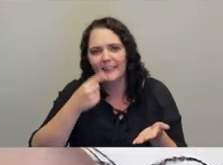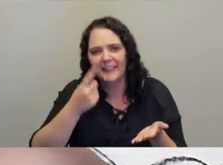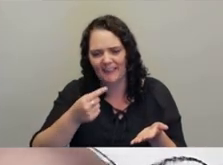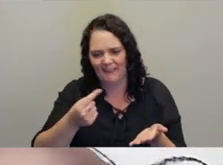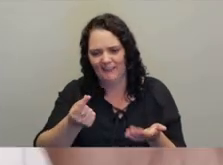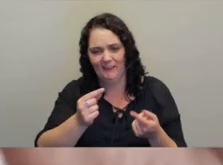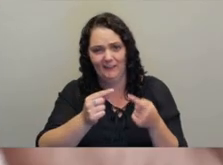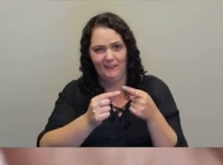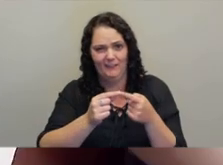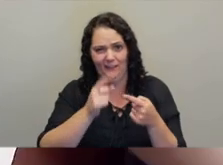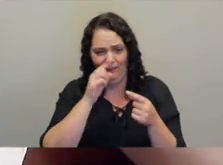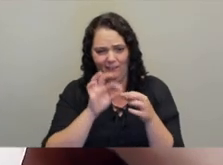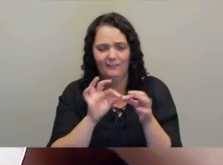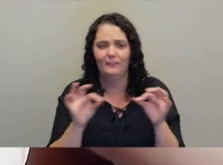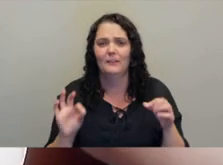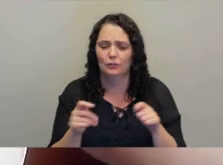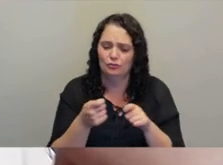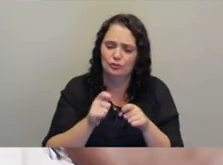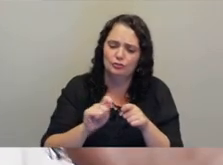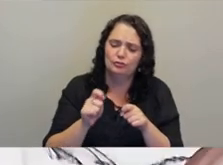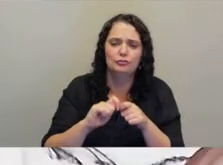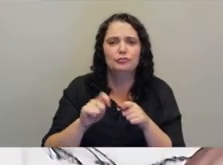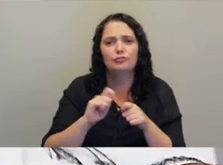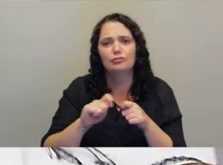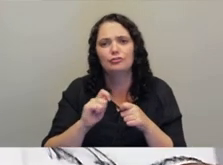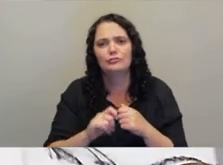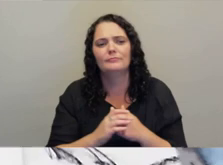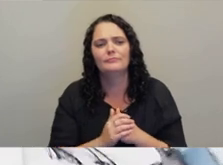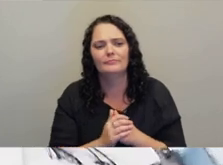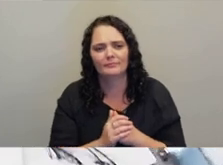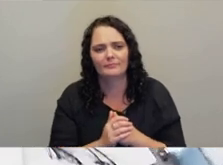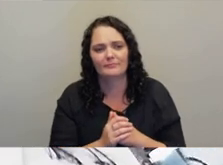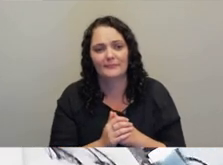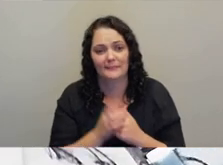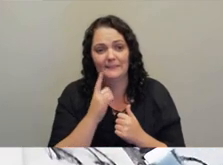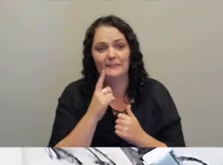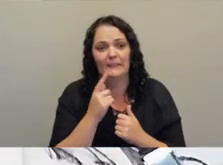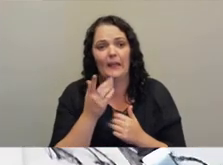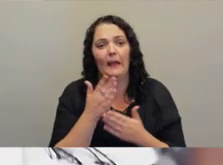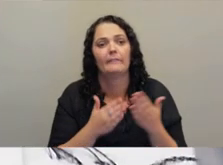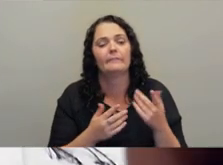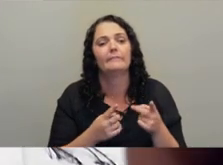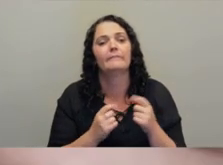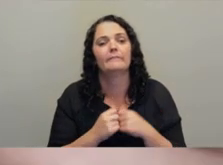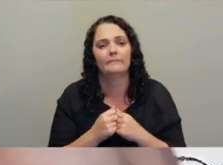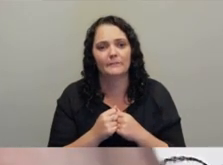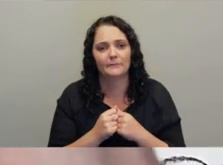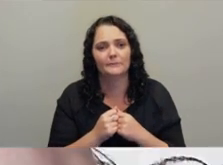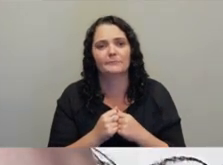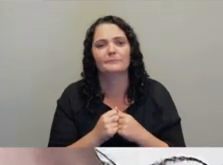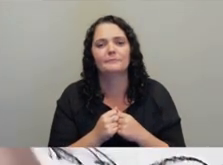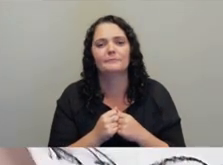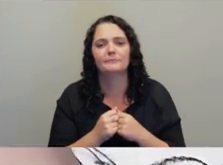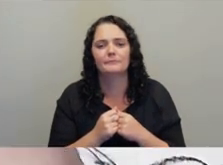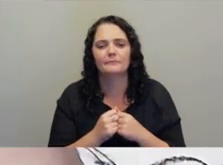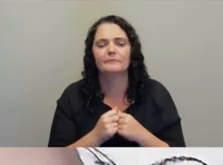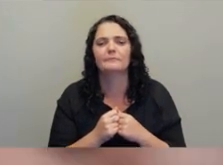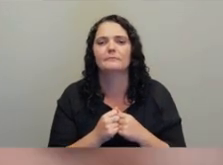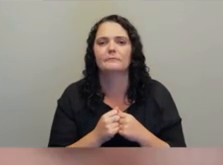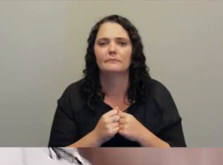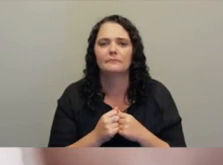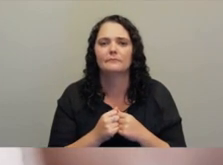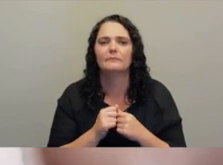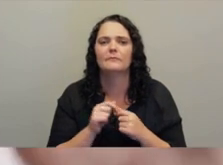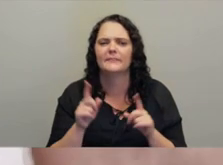anything. You're just going to start carving it away there. You can see now I've already taken about half of it away. Nice smooth motions. It'll